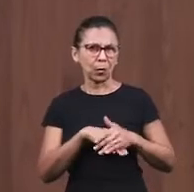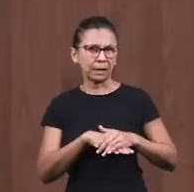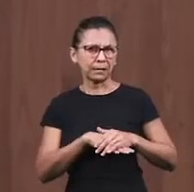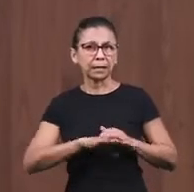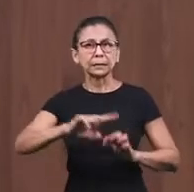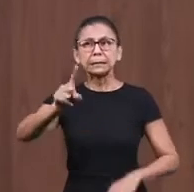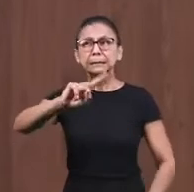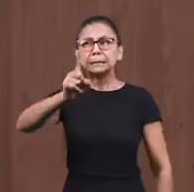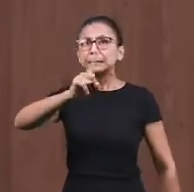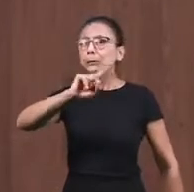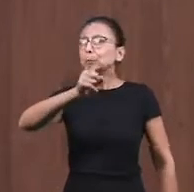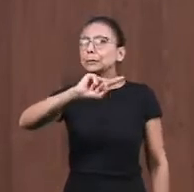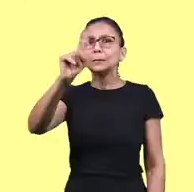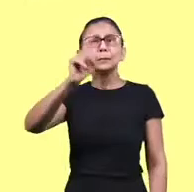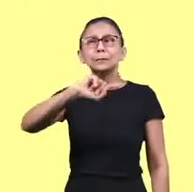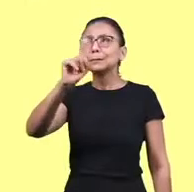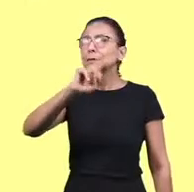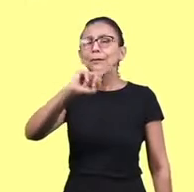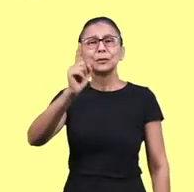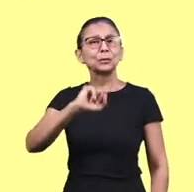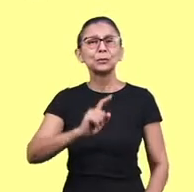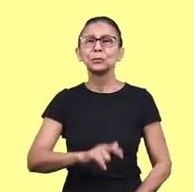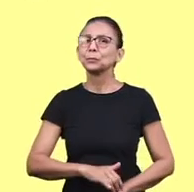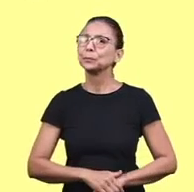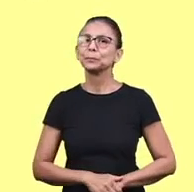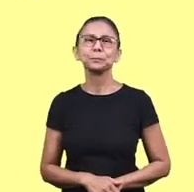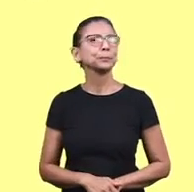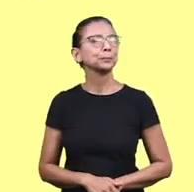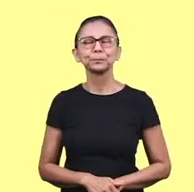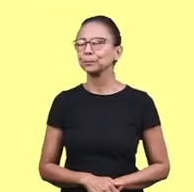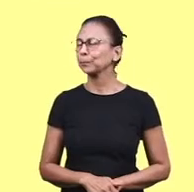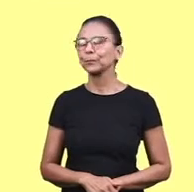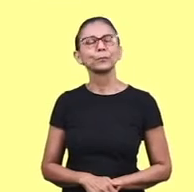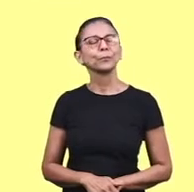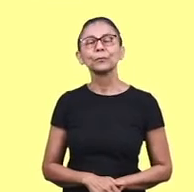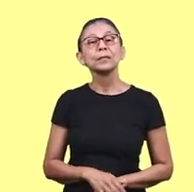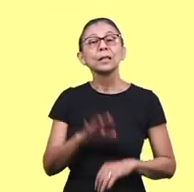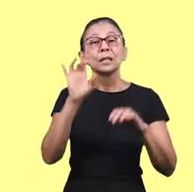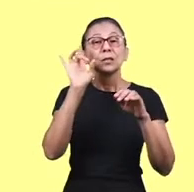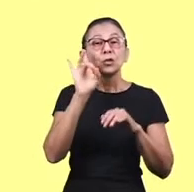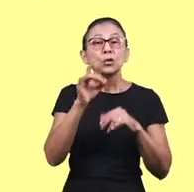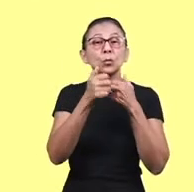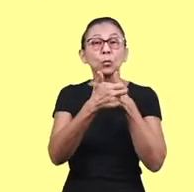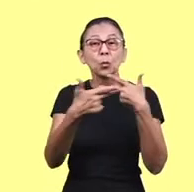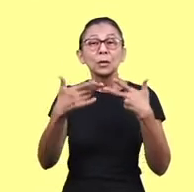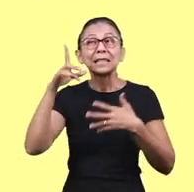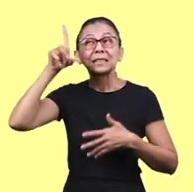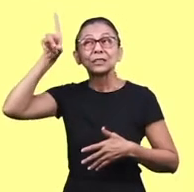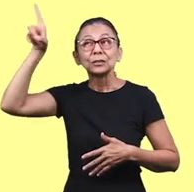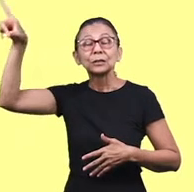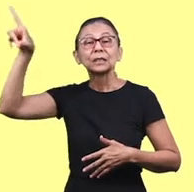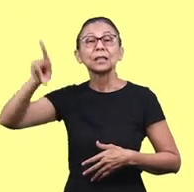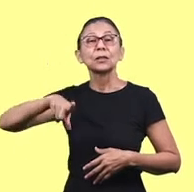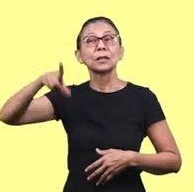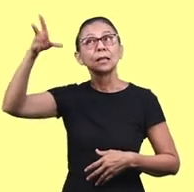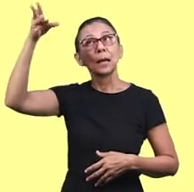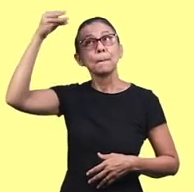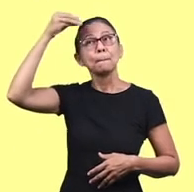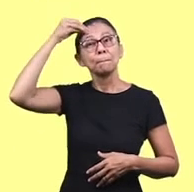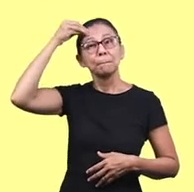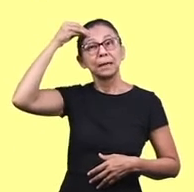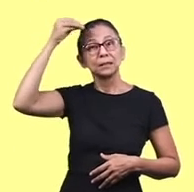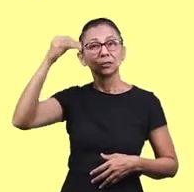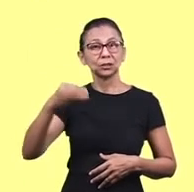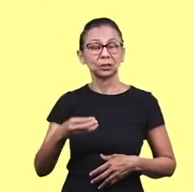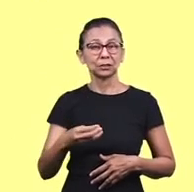hearts? No, we should not keep any of this in our hearts. We should only keep the things of the Lord's in our